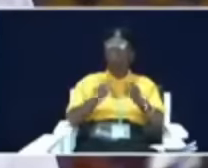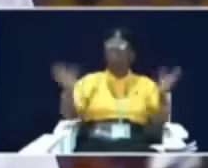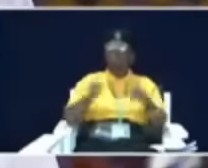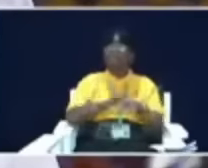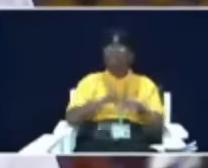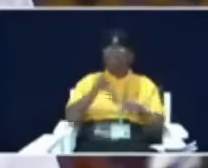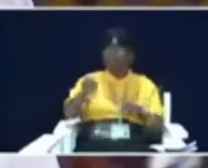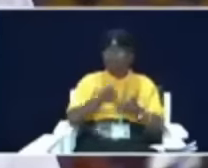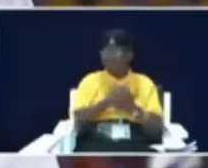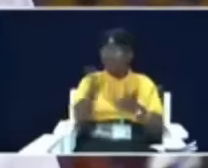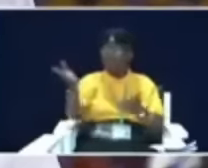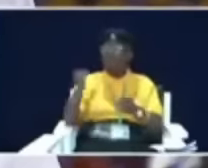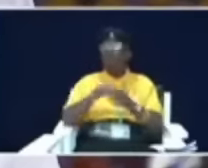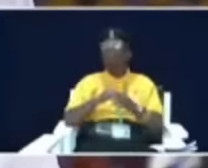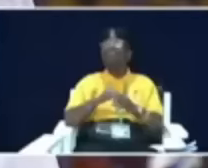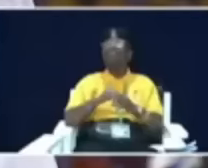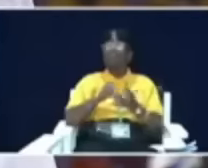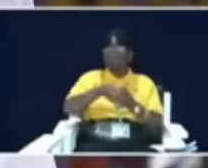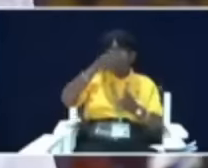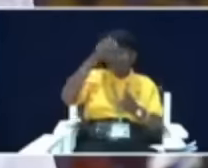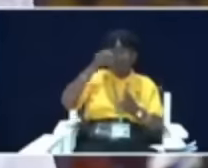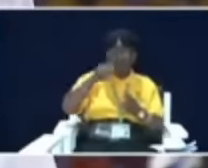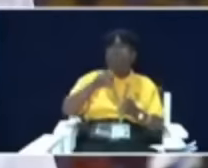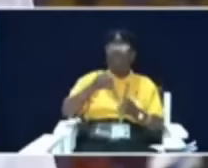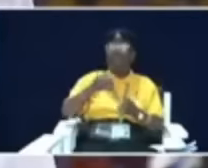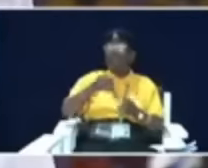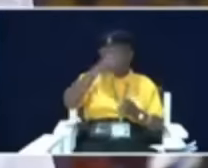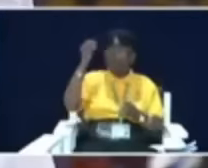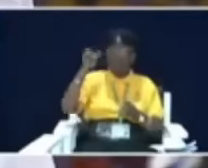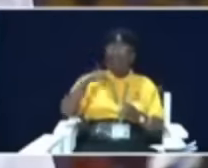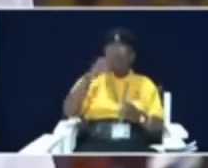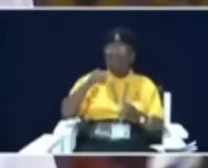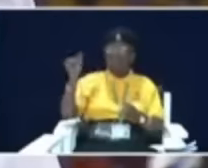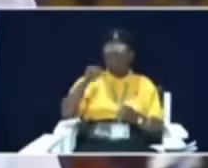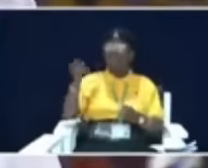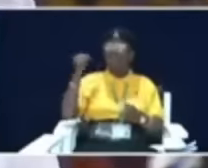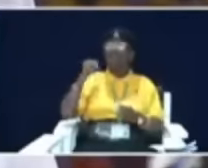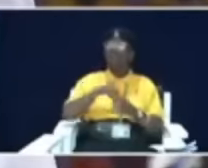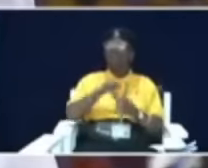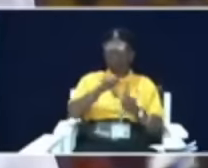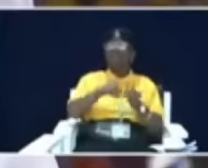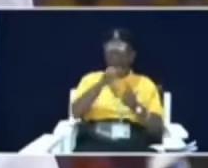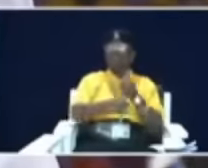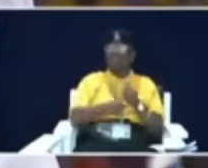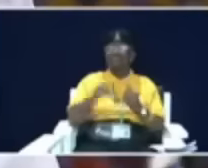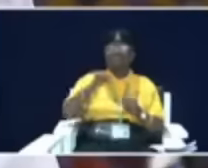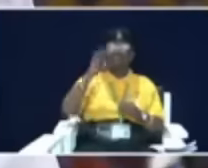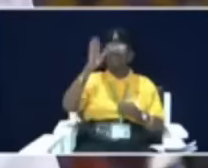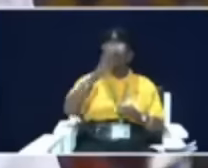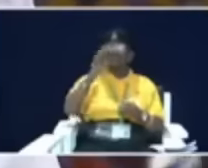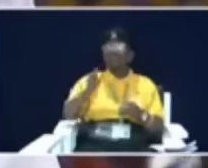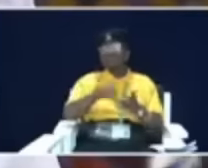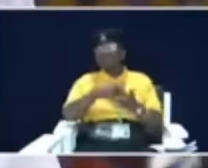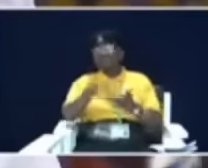Because they say they are in fellowship and they will be singing and dancing and even